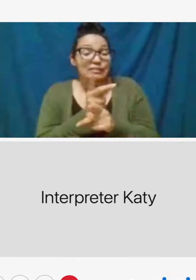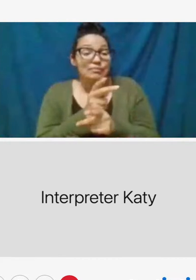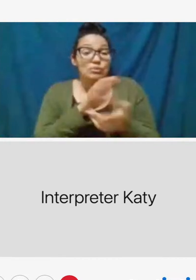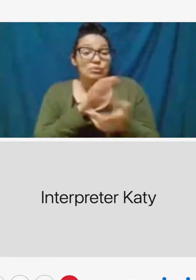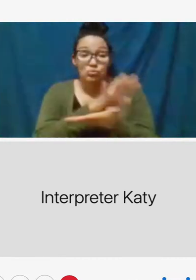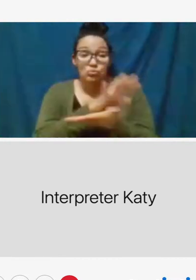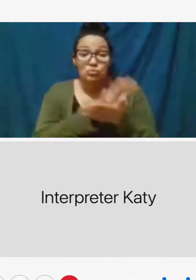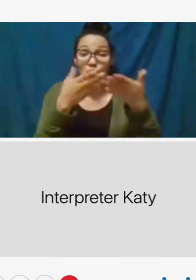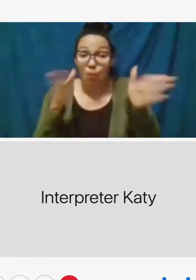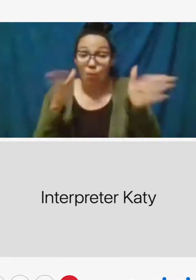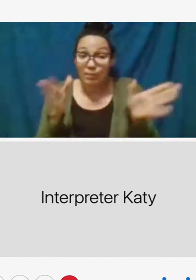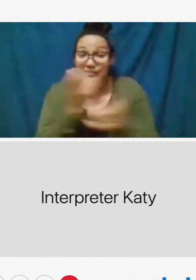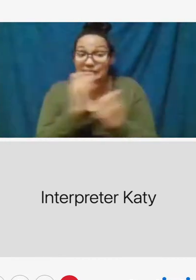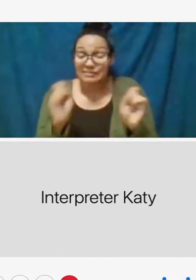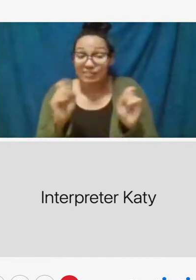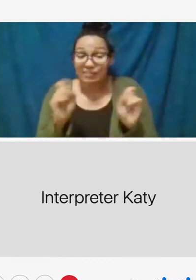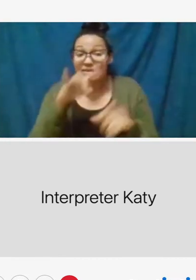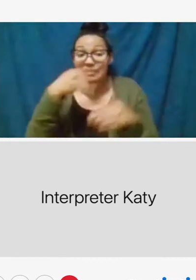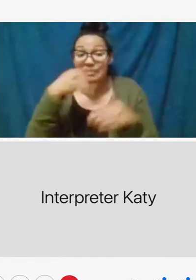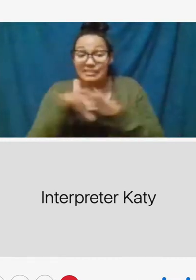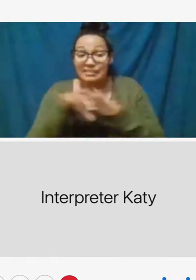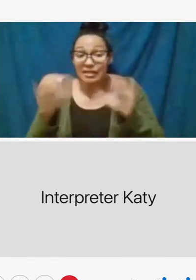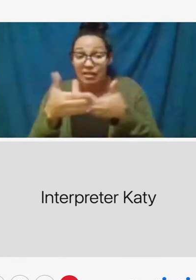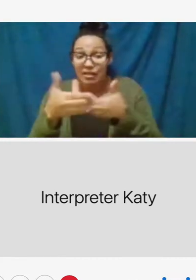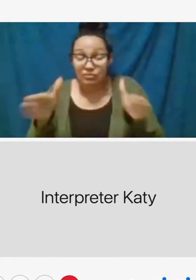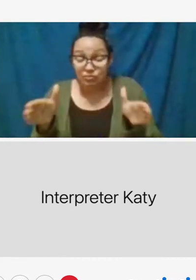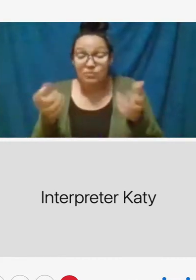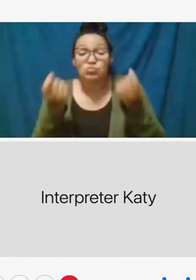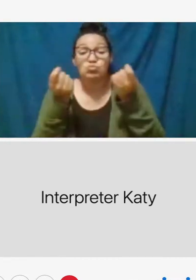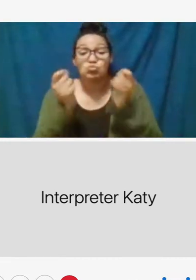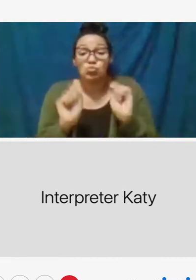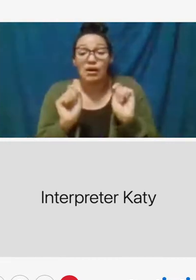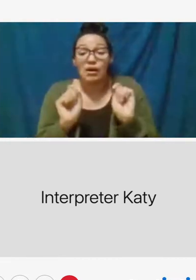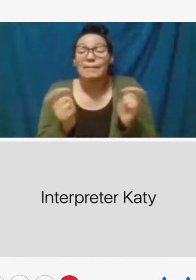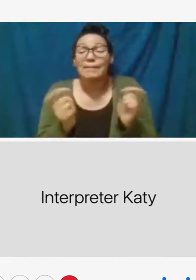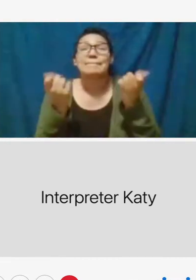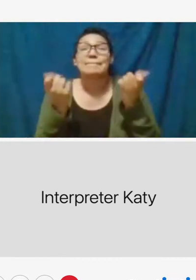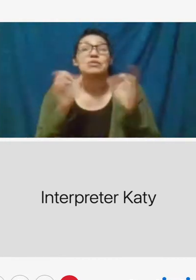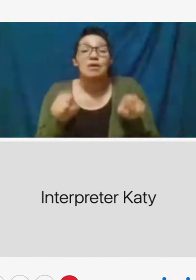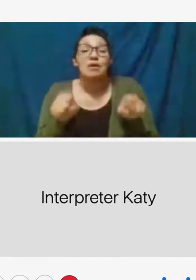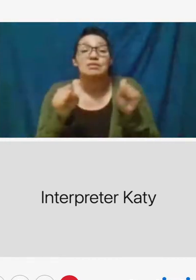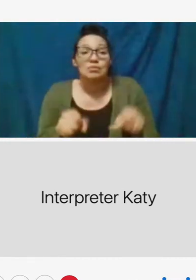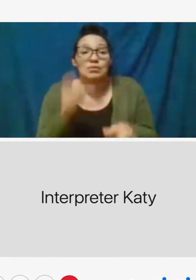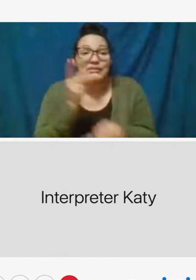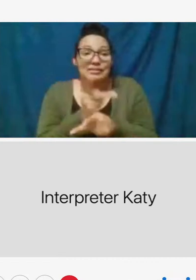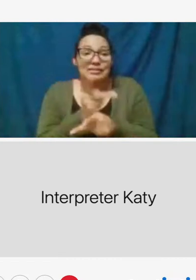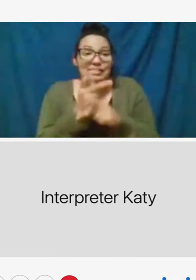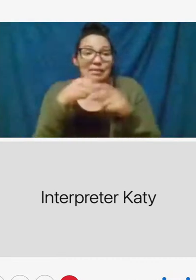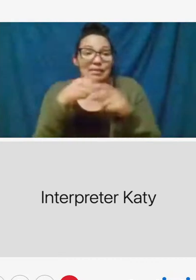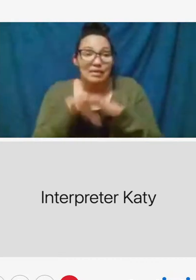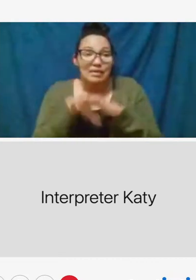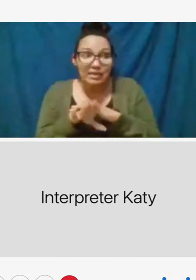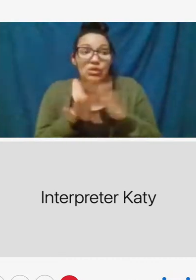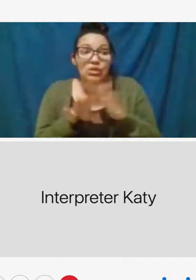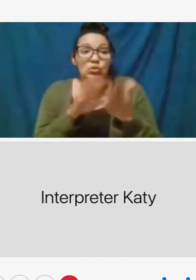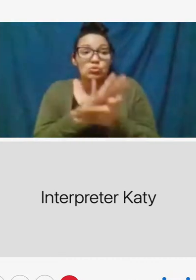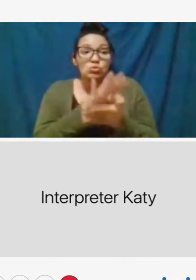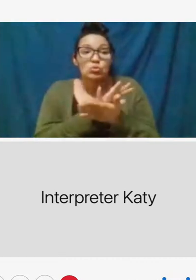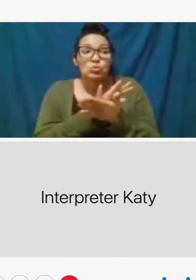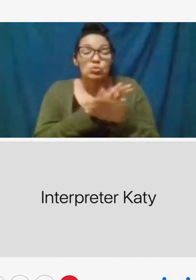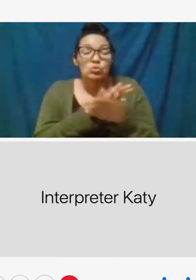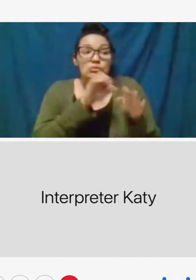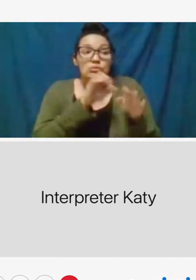in classrooms uh and trying to as much as possible keep in school transmission low in addition to keeping our staff